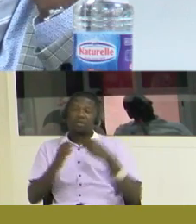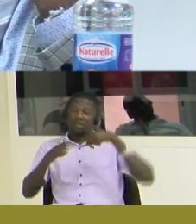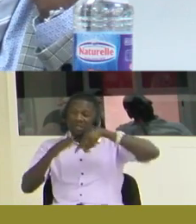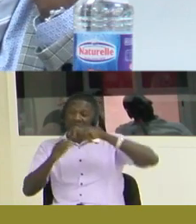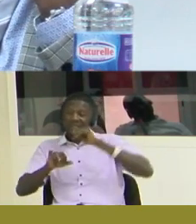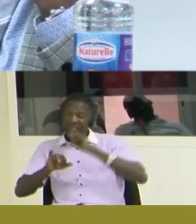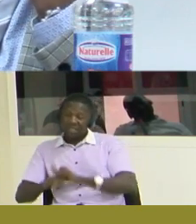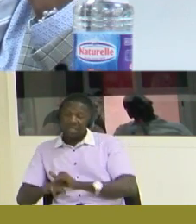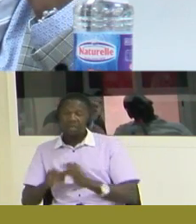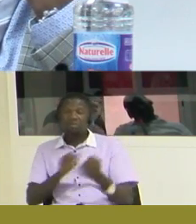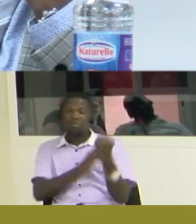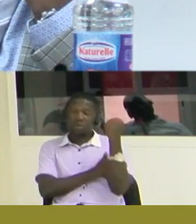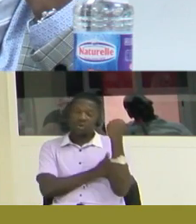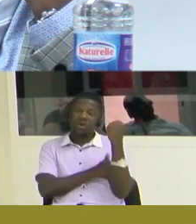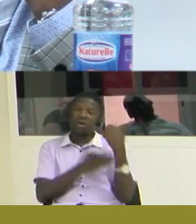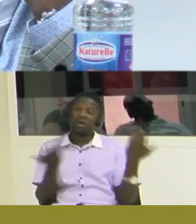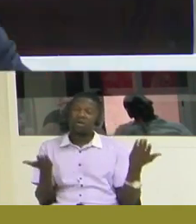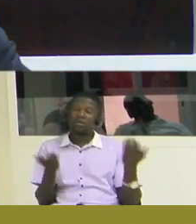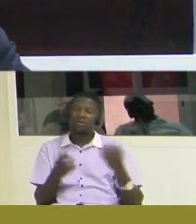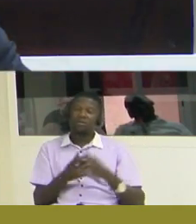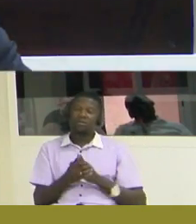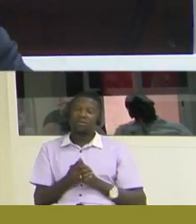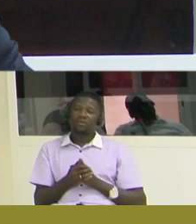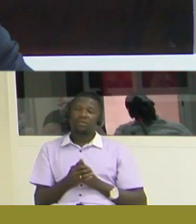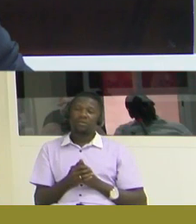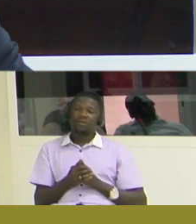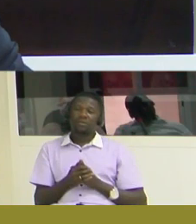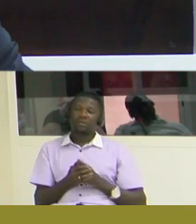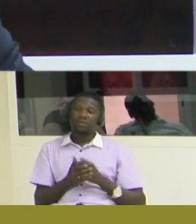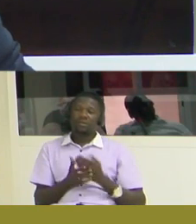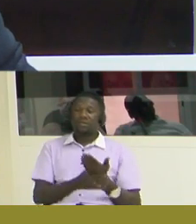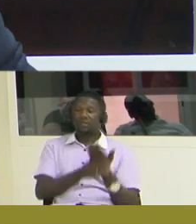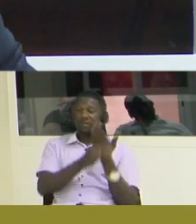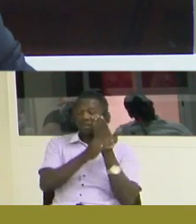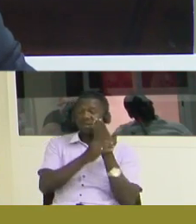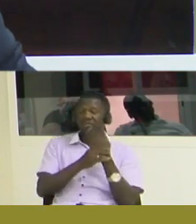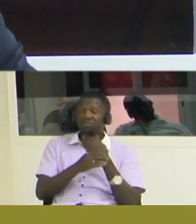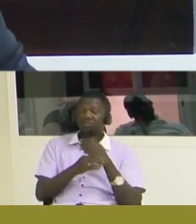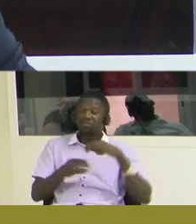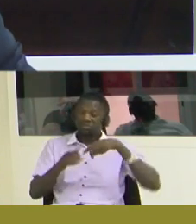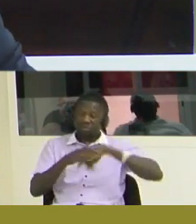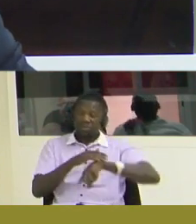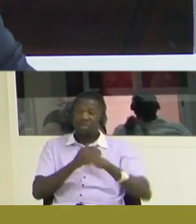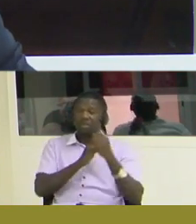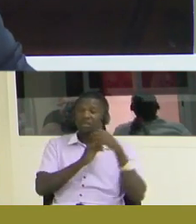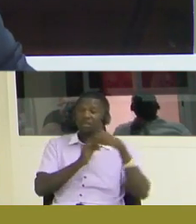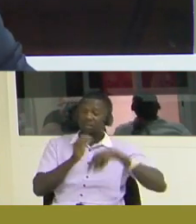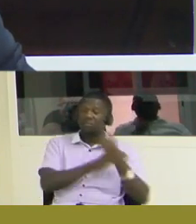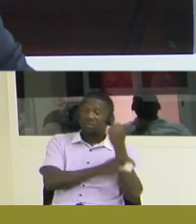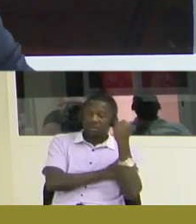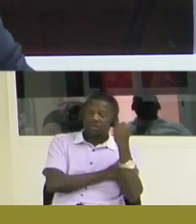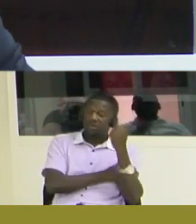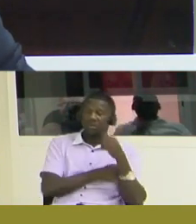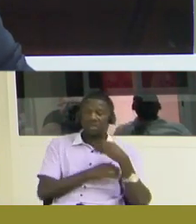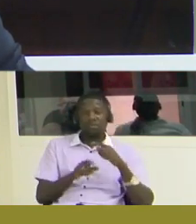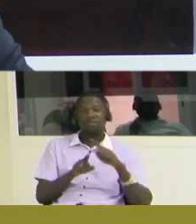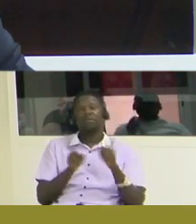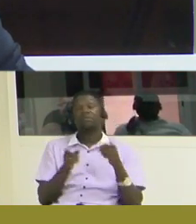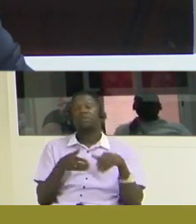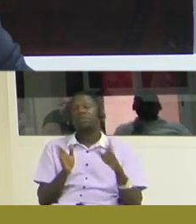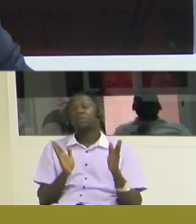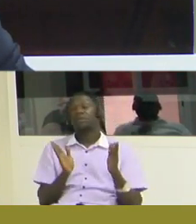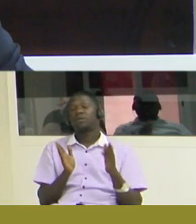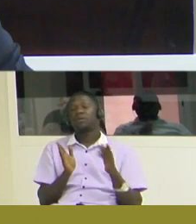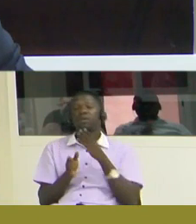so the self perpetuation empower came differently that was brought about by